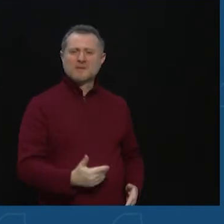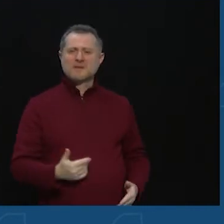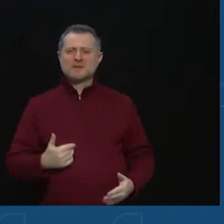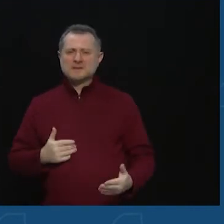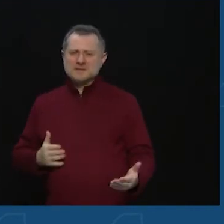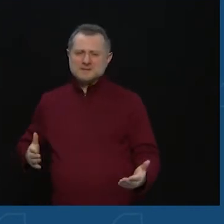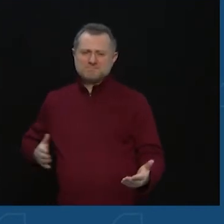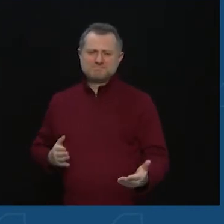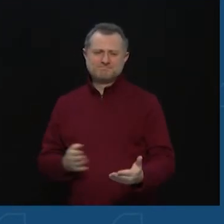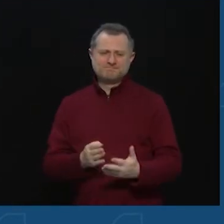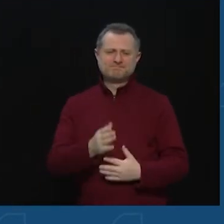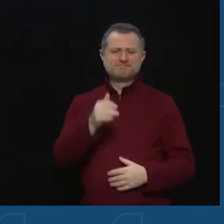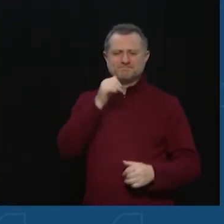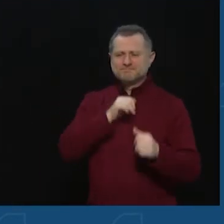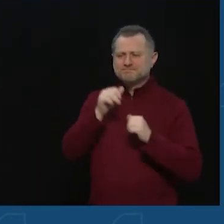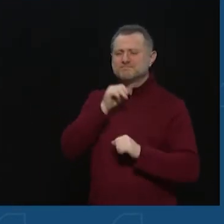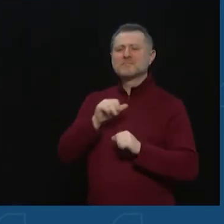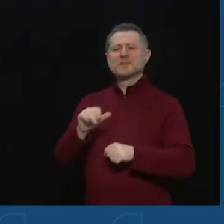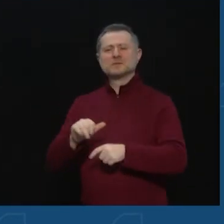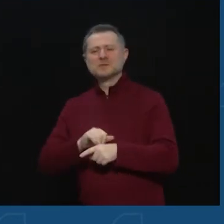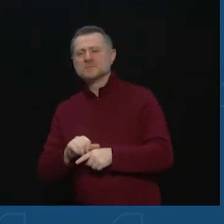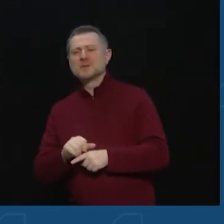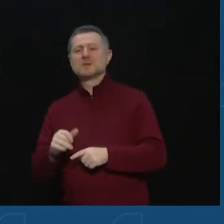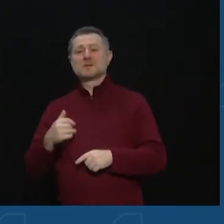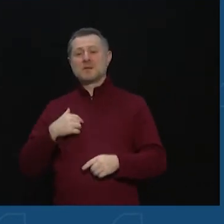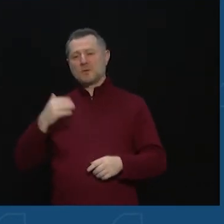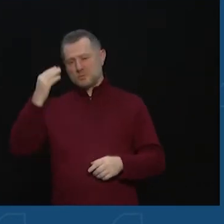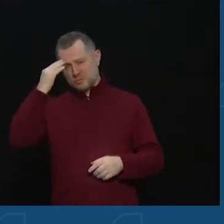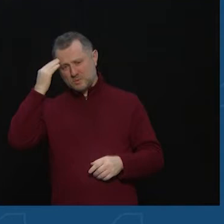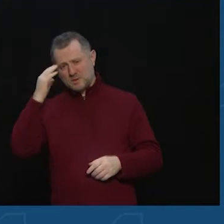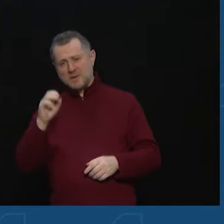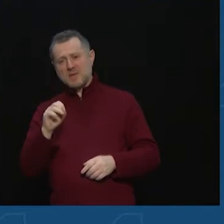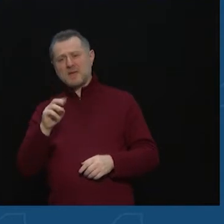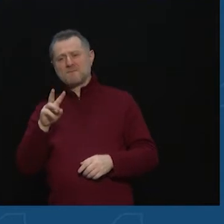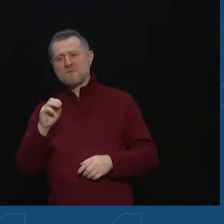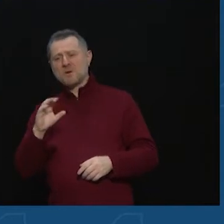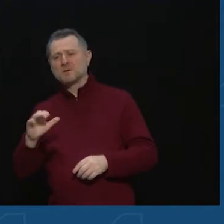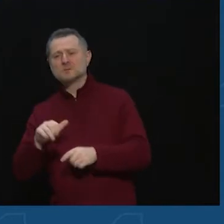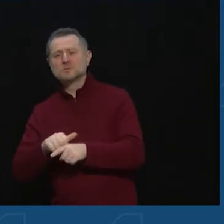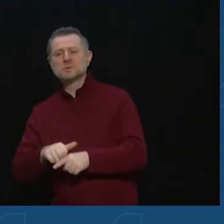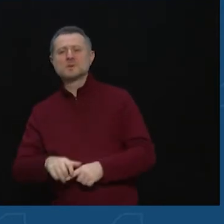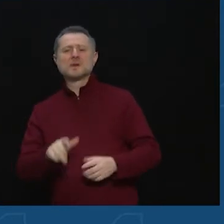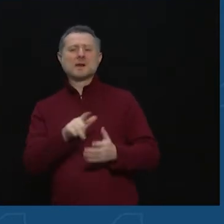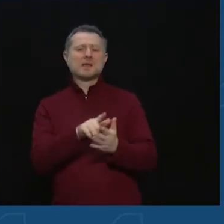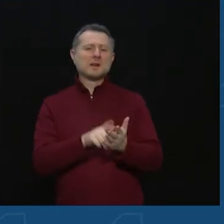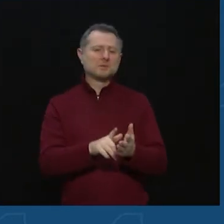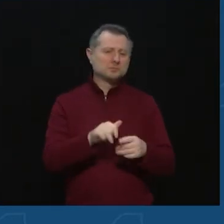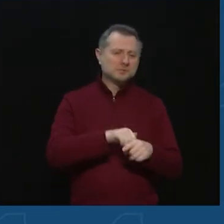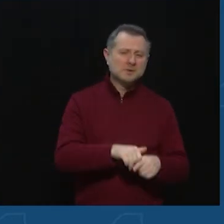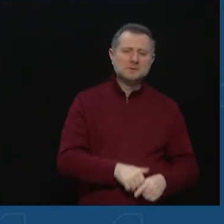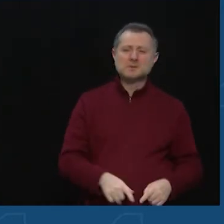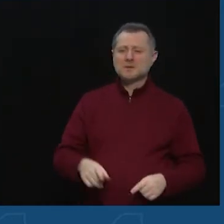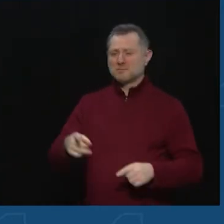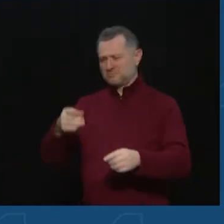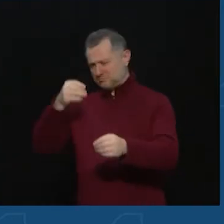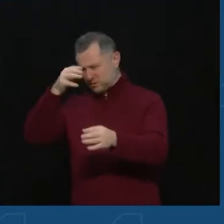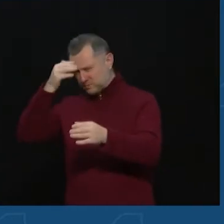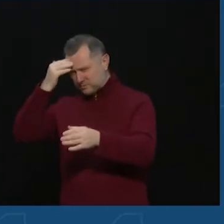and training. And I know all about EVOC training and the legal training you had to do. You're smarter than most lawyers out there with everything you had to